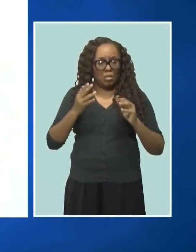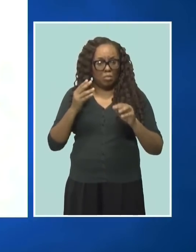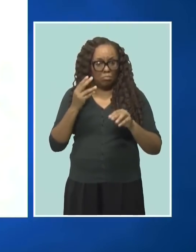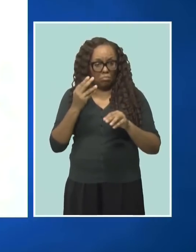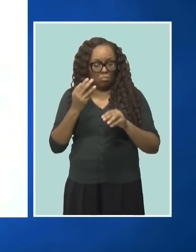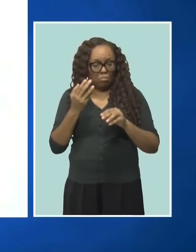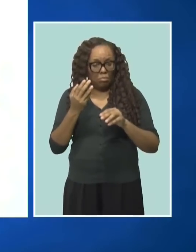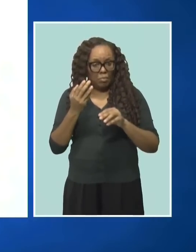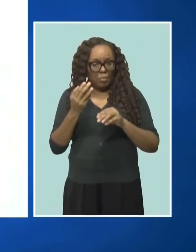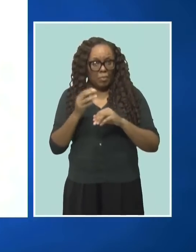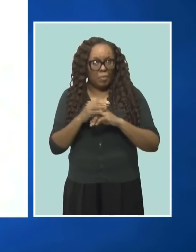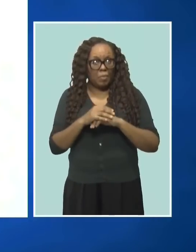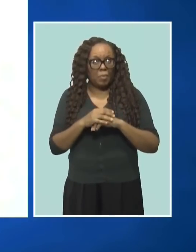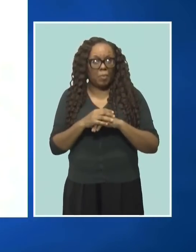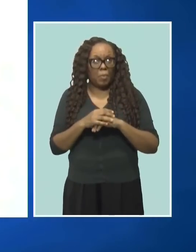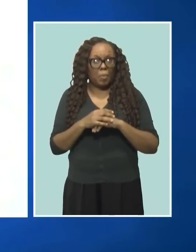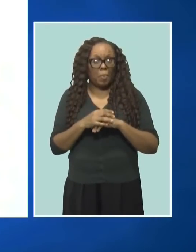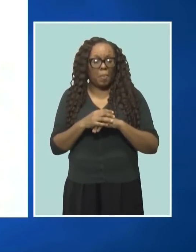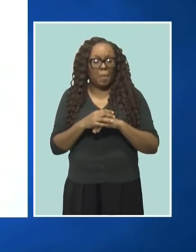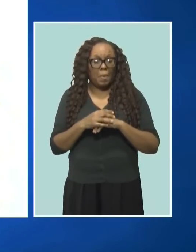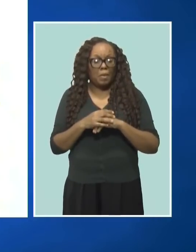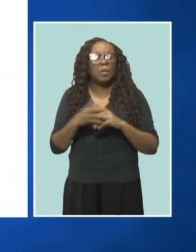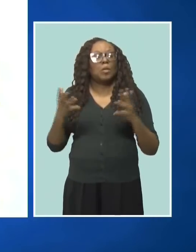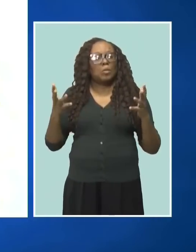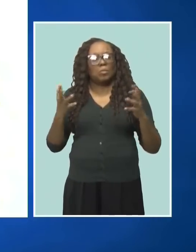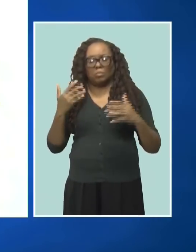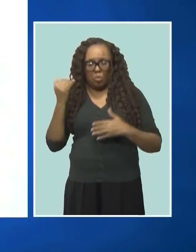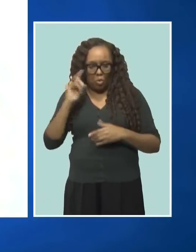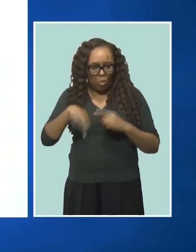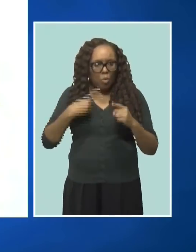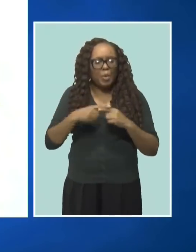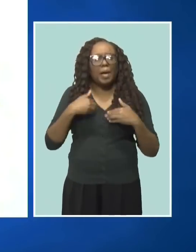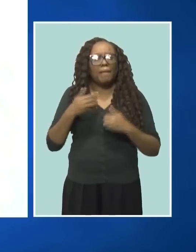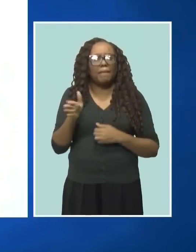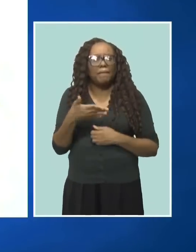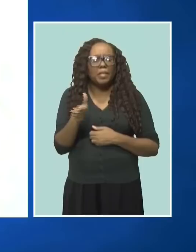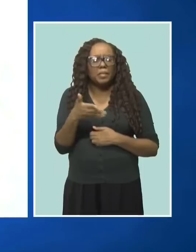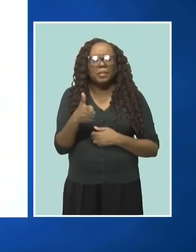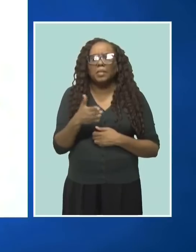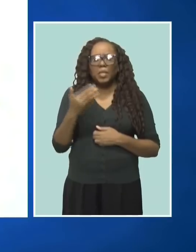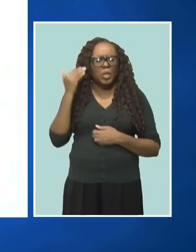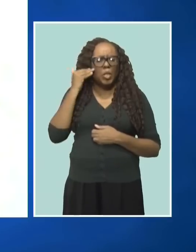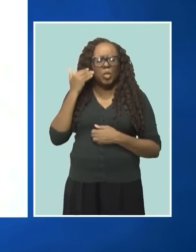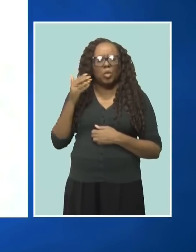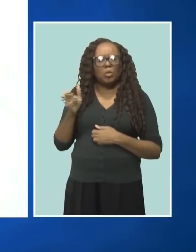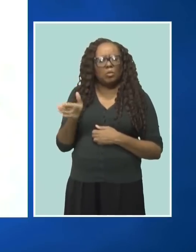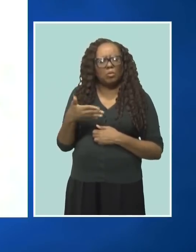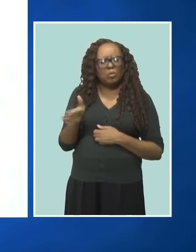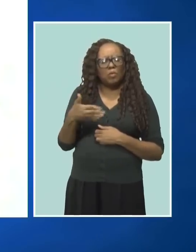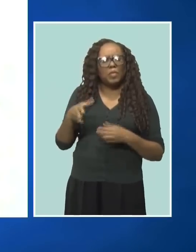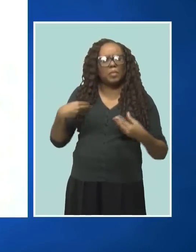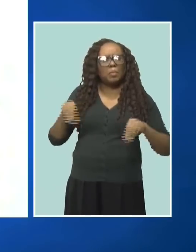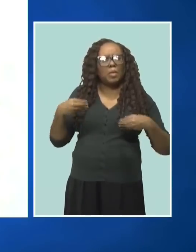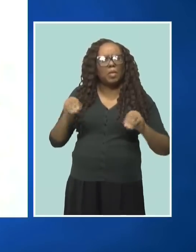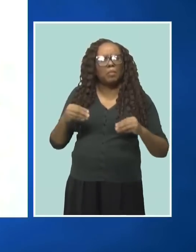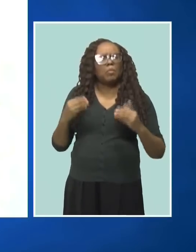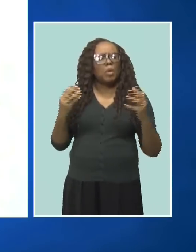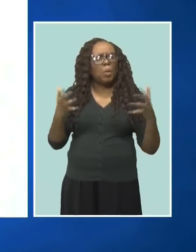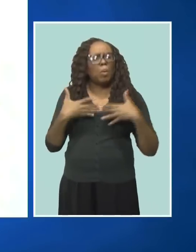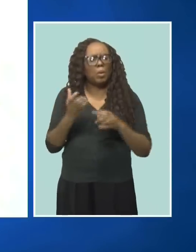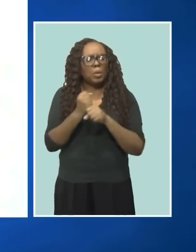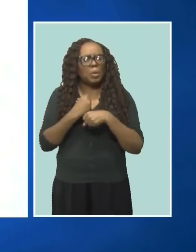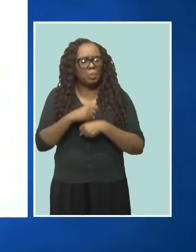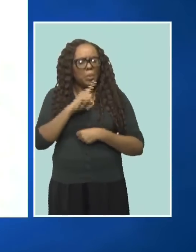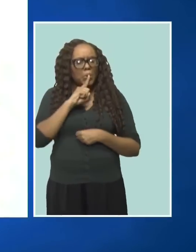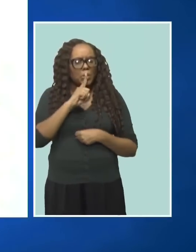using the waste of the fish produced in the main market, mainly in the Bridgetown market, to transform it into silage that can